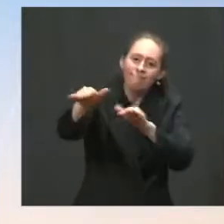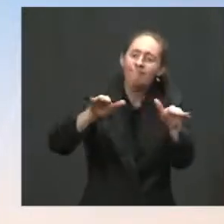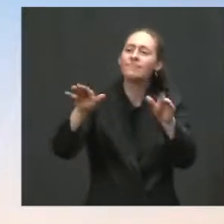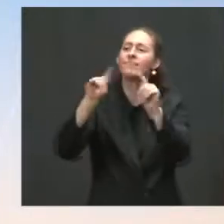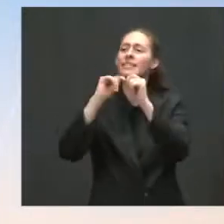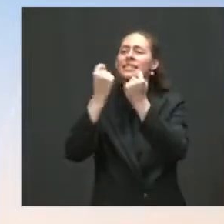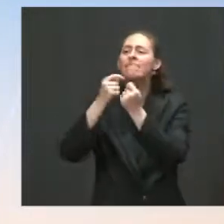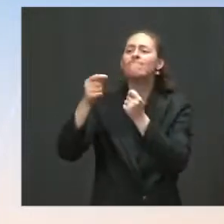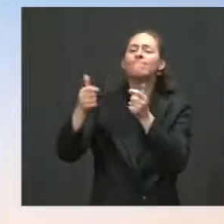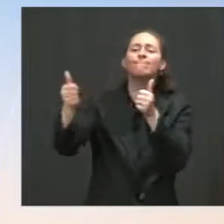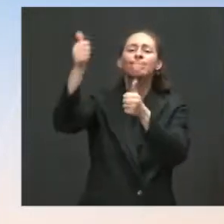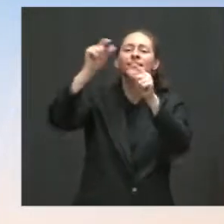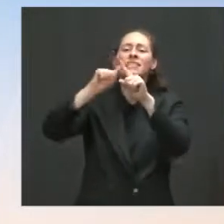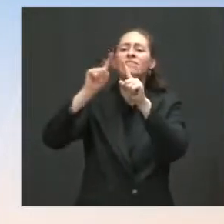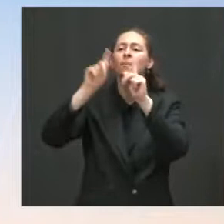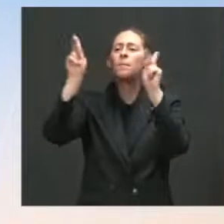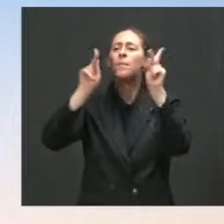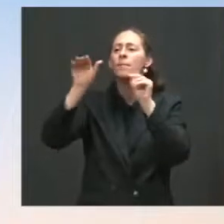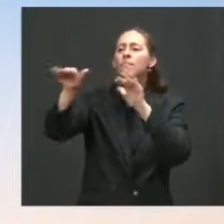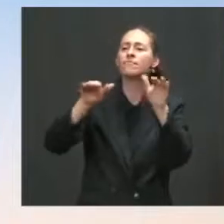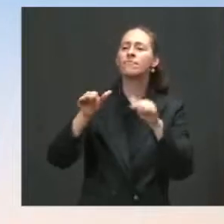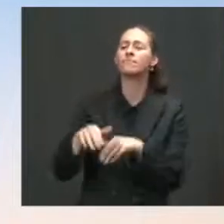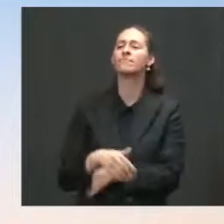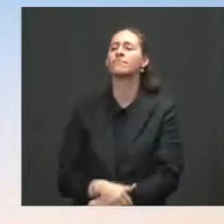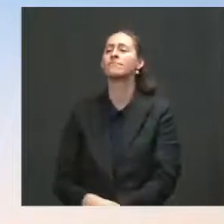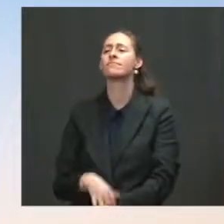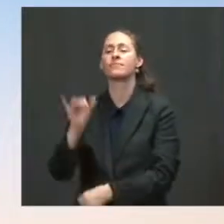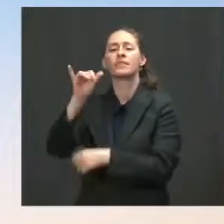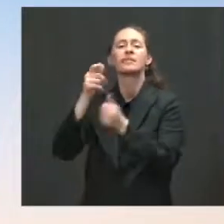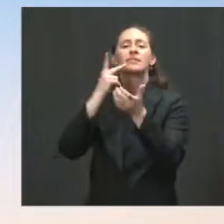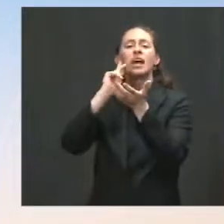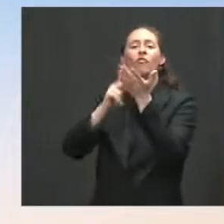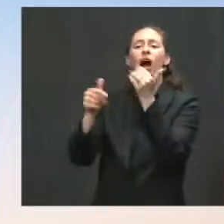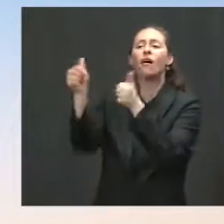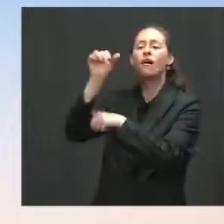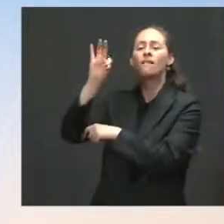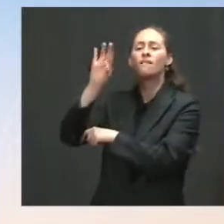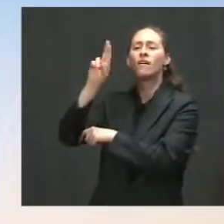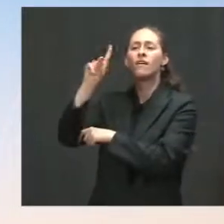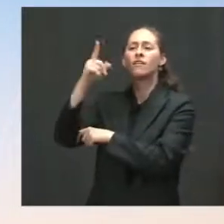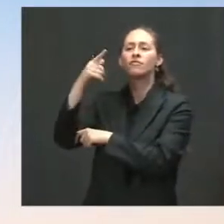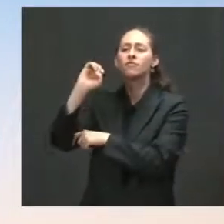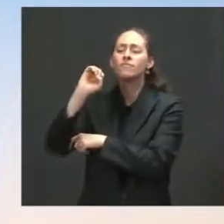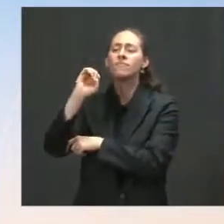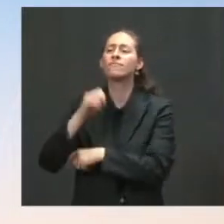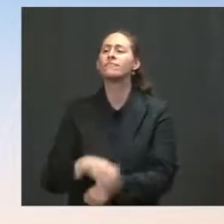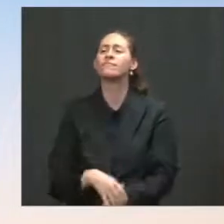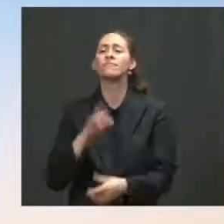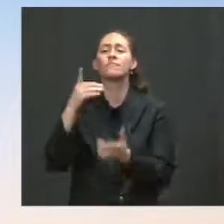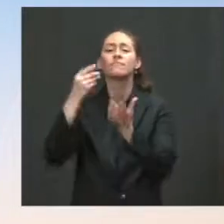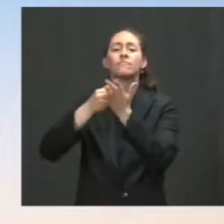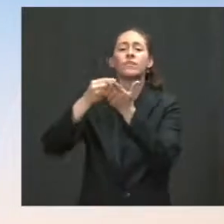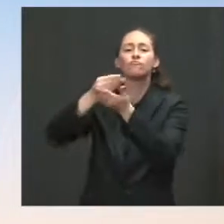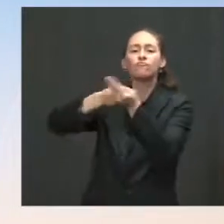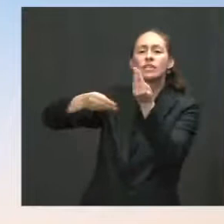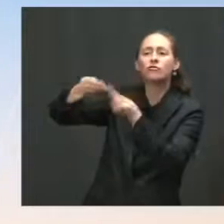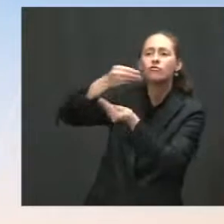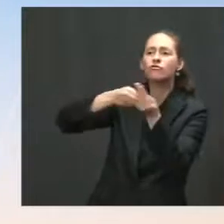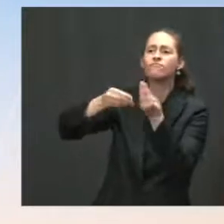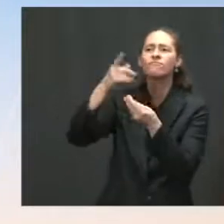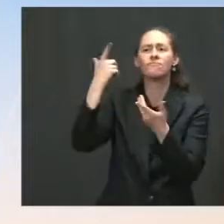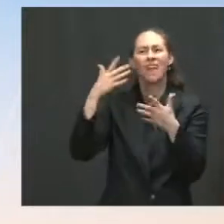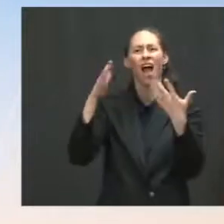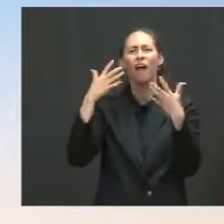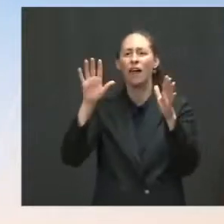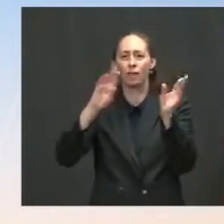Secretary Fudge, who obviously made an announcement today, or the Department of Treasury, who made an announcement about the simplification of forms, that this is a priority,